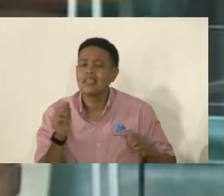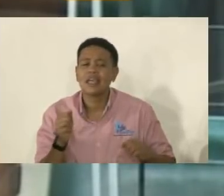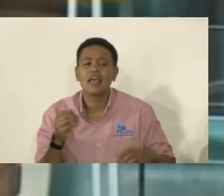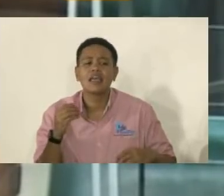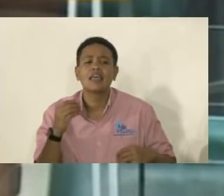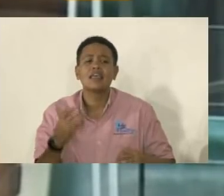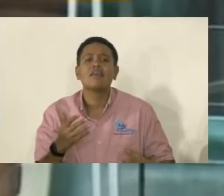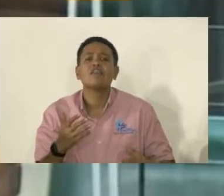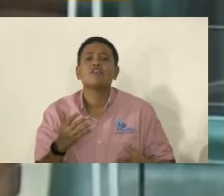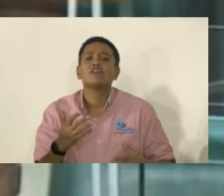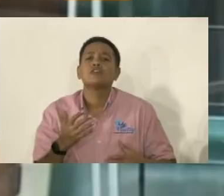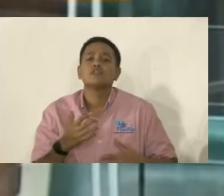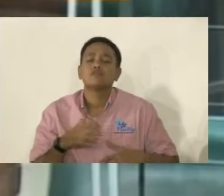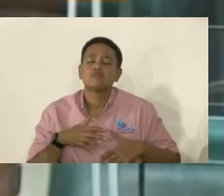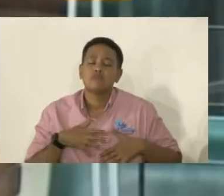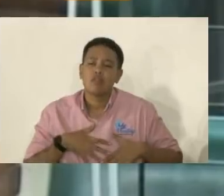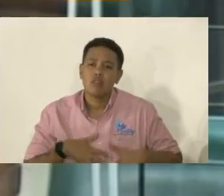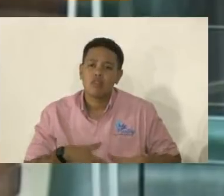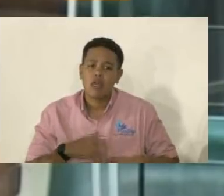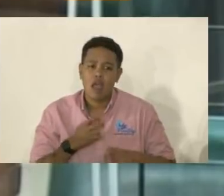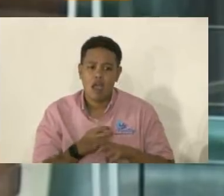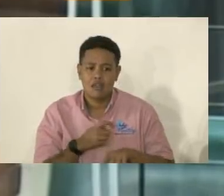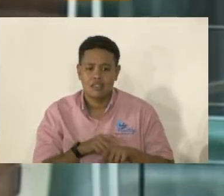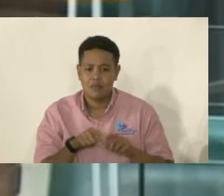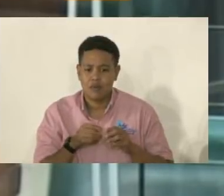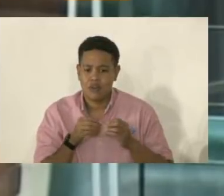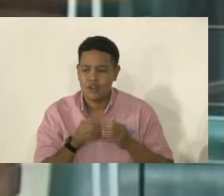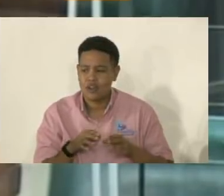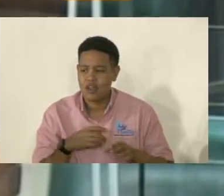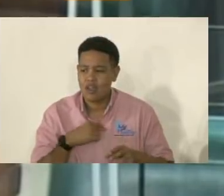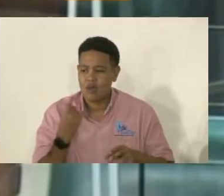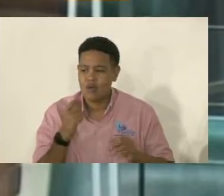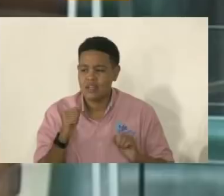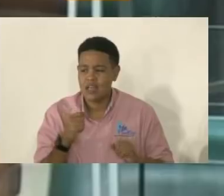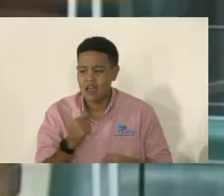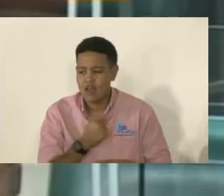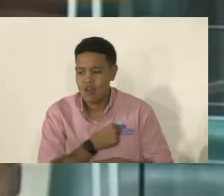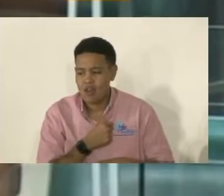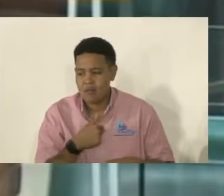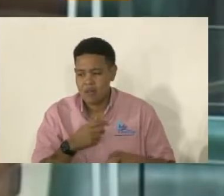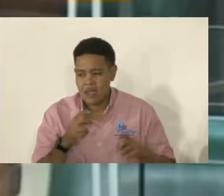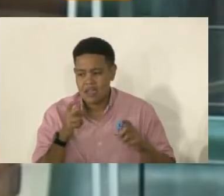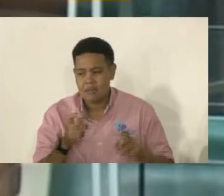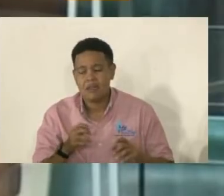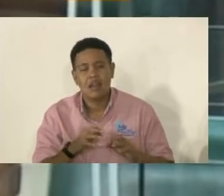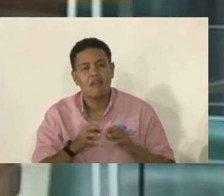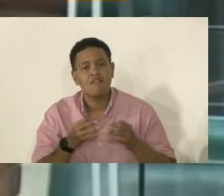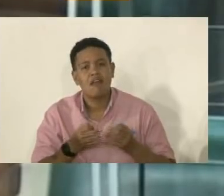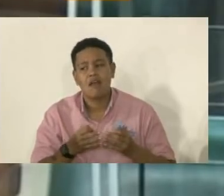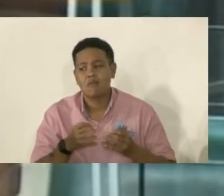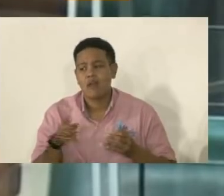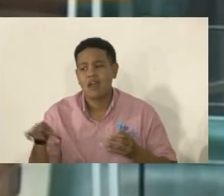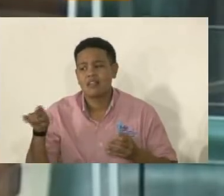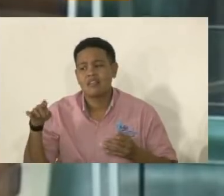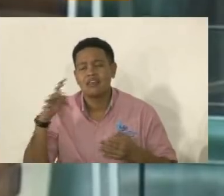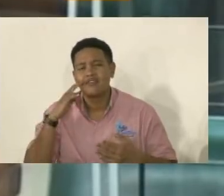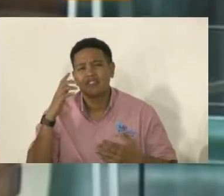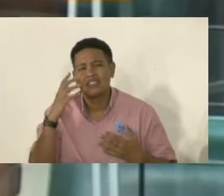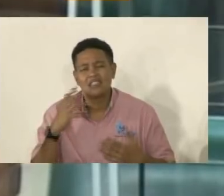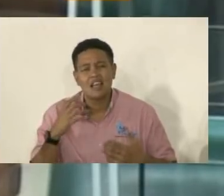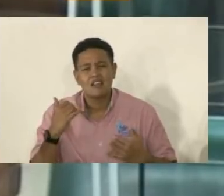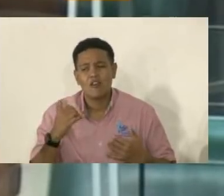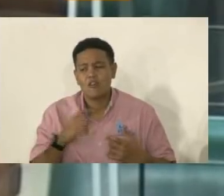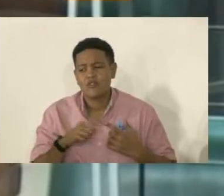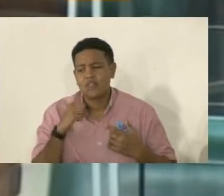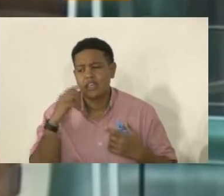in hard times, we have lost it. Right now, I can only hug my immediate family, and they're also grieving. So, you know, to get